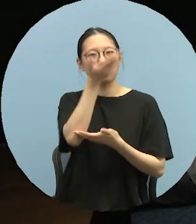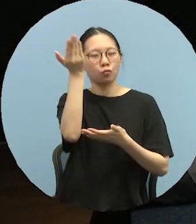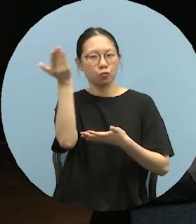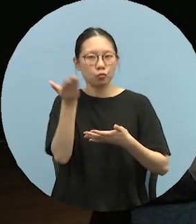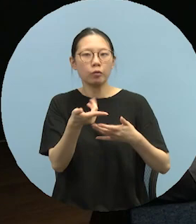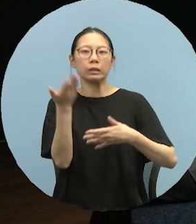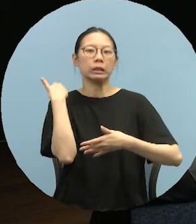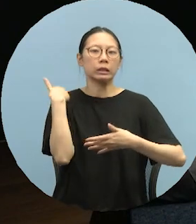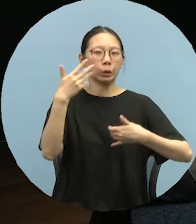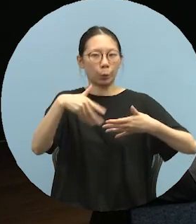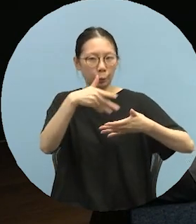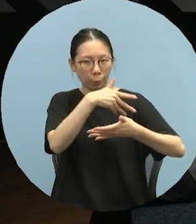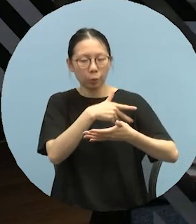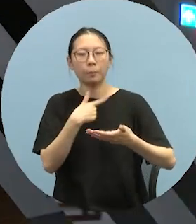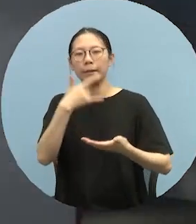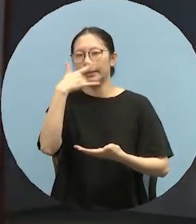new understanding.